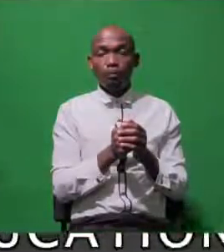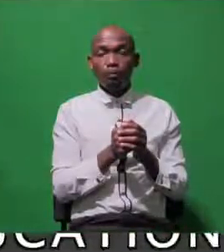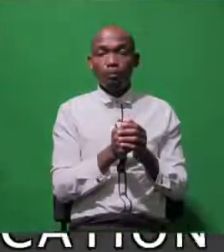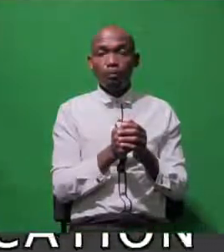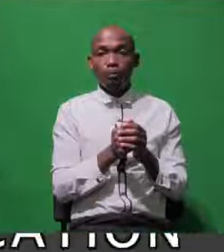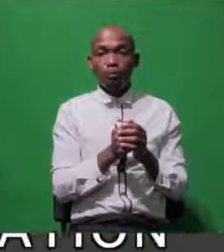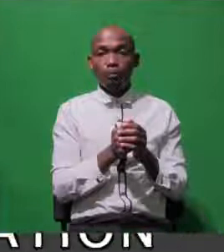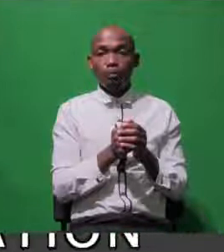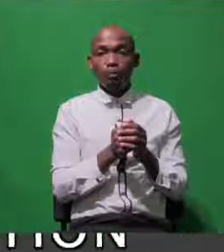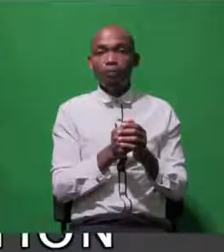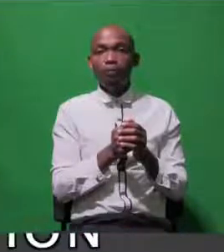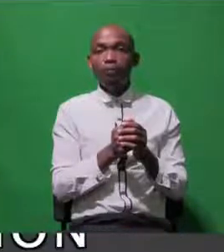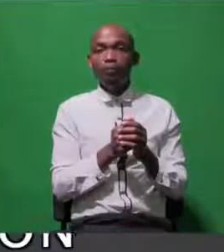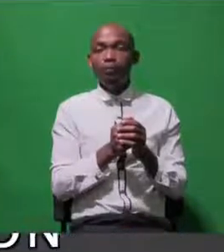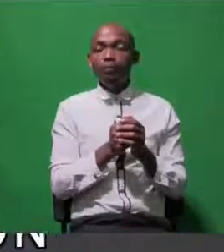Now let us see